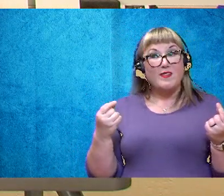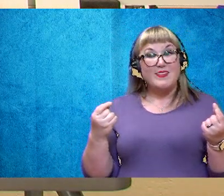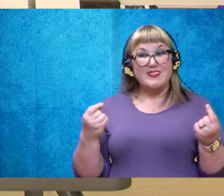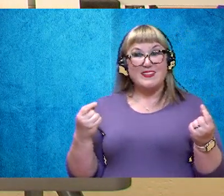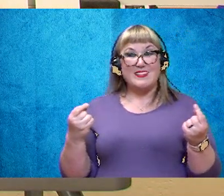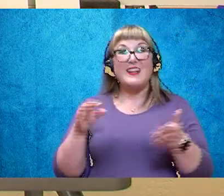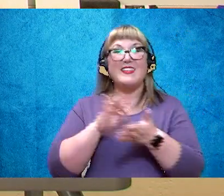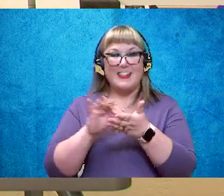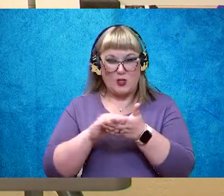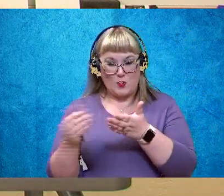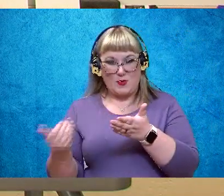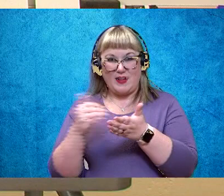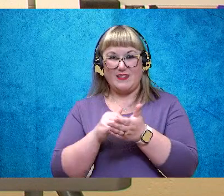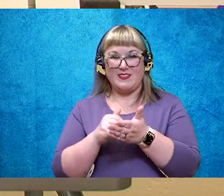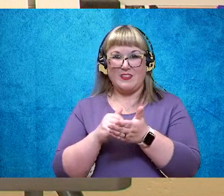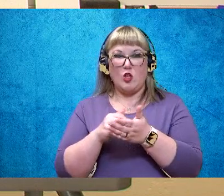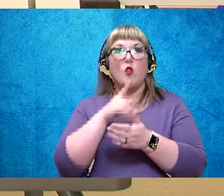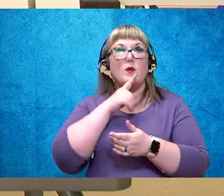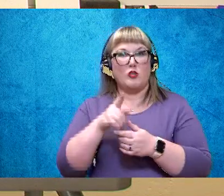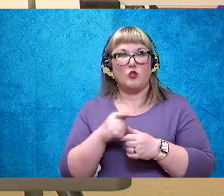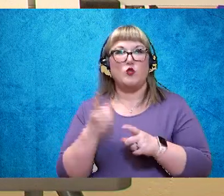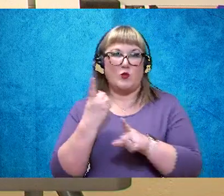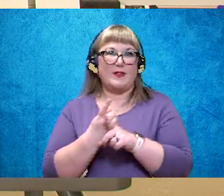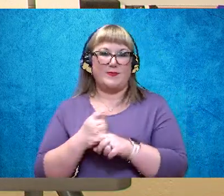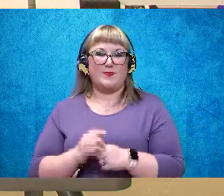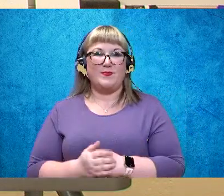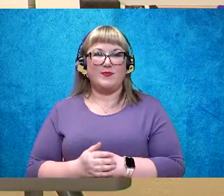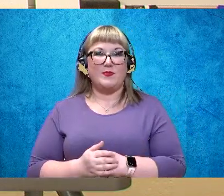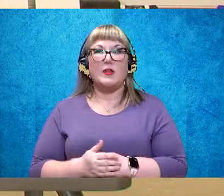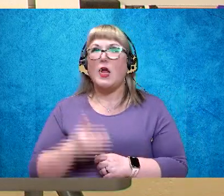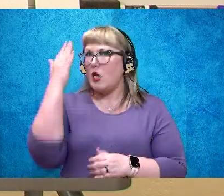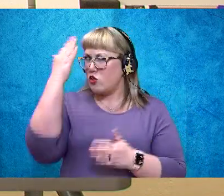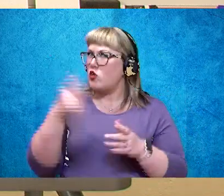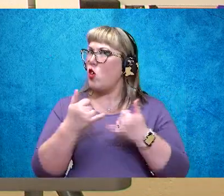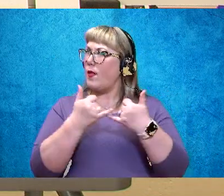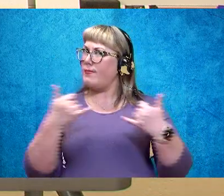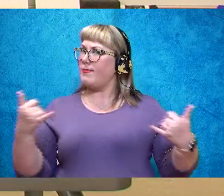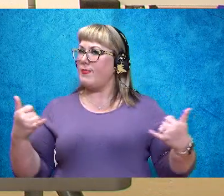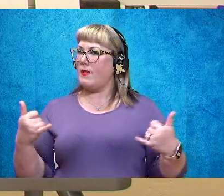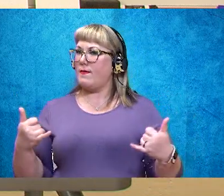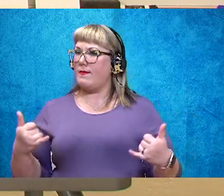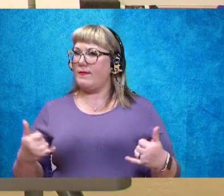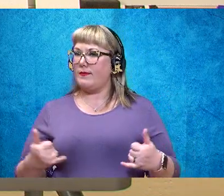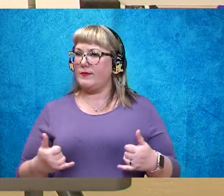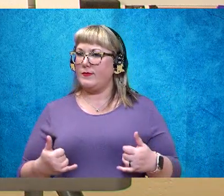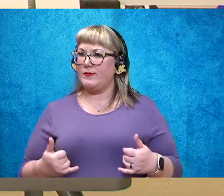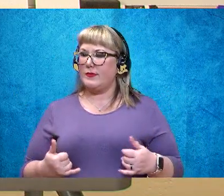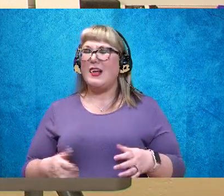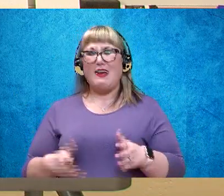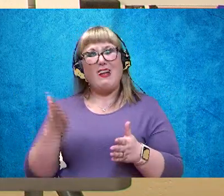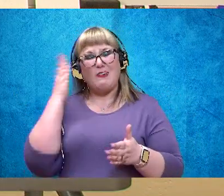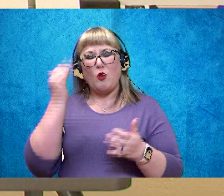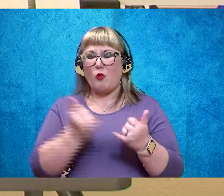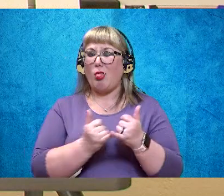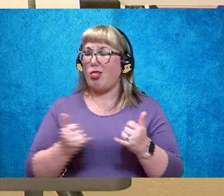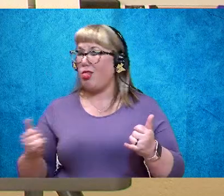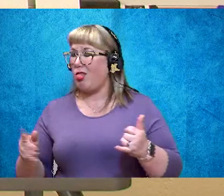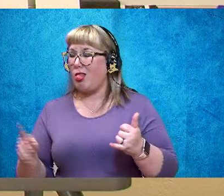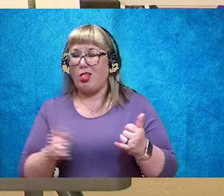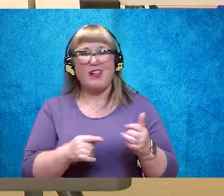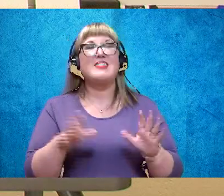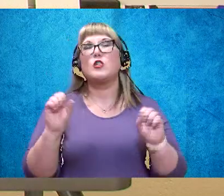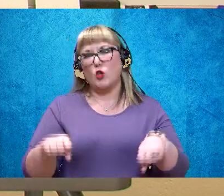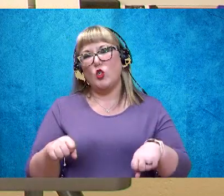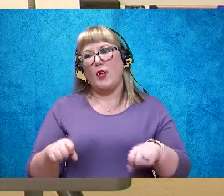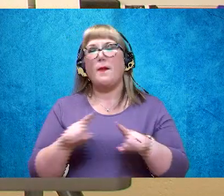Let's count them again just to be sure. I know I lined them up in a straight line and I could count them that way, but I really feel like the best way to count my